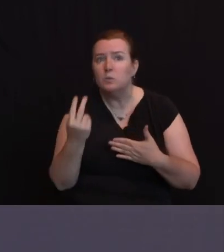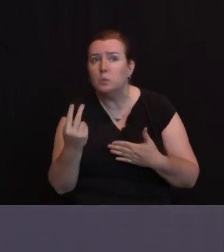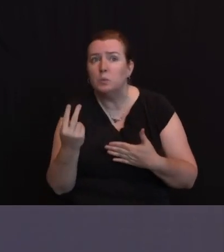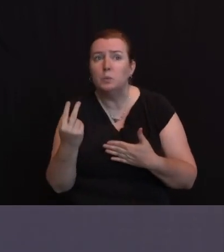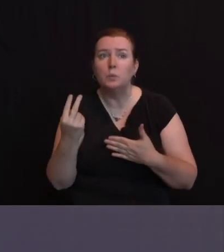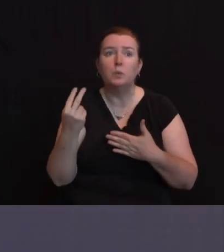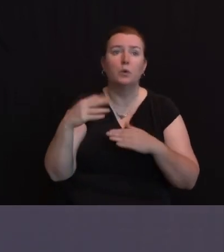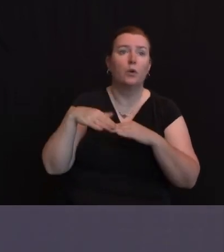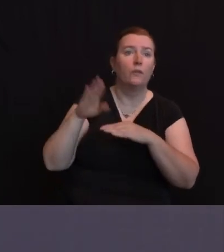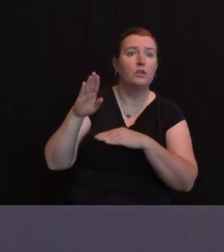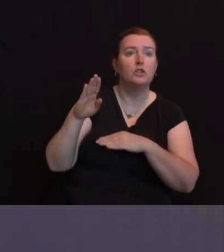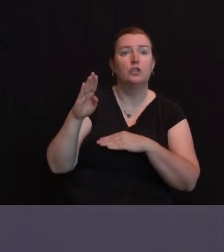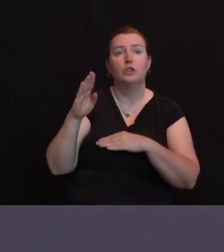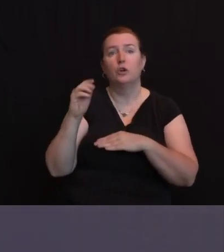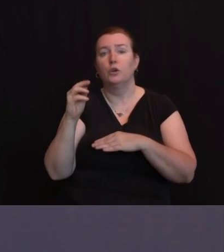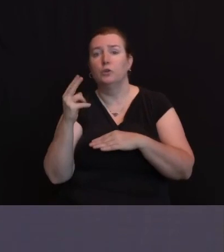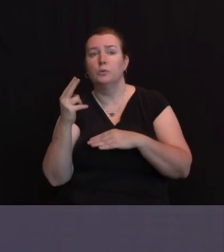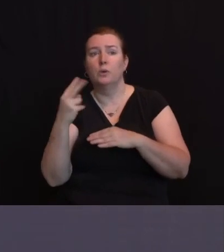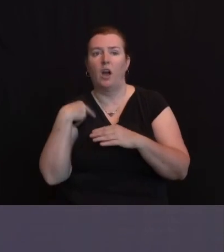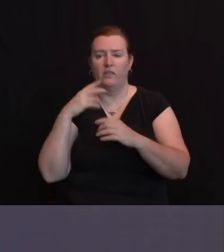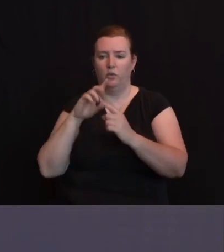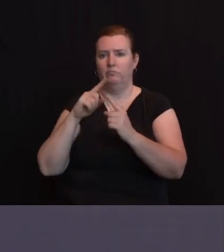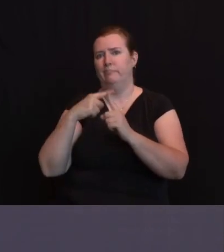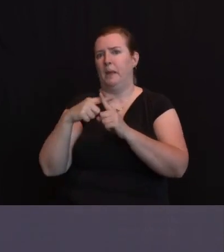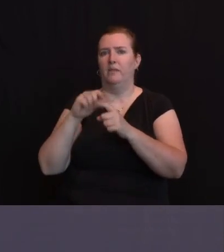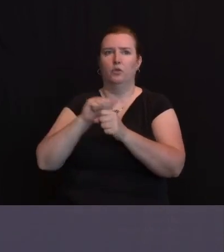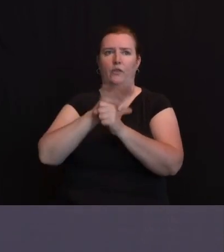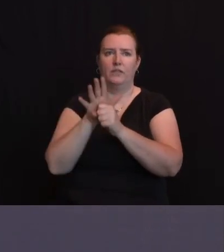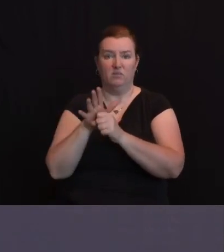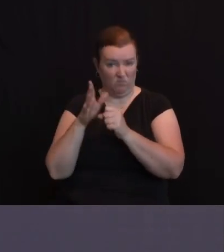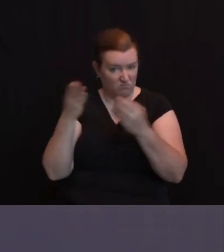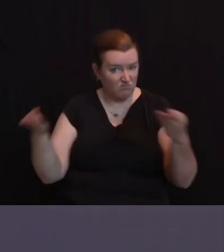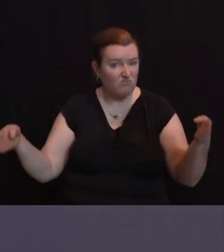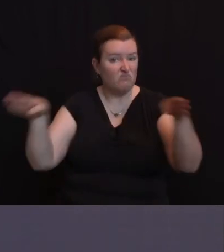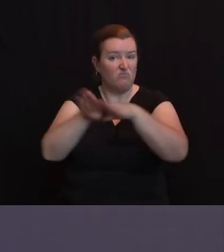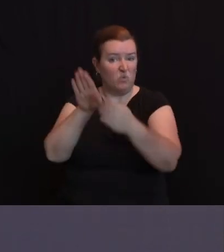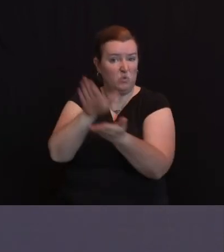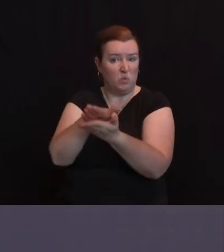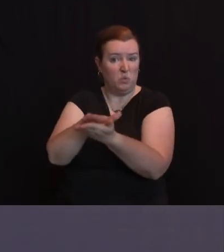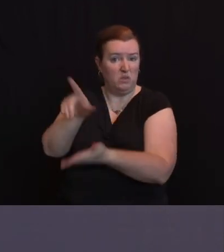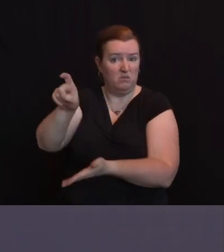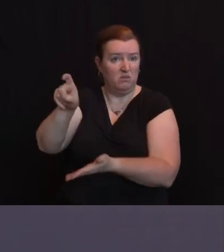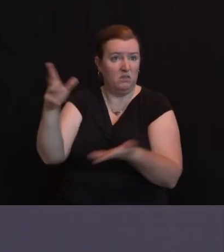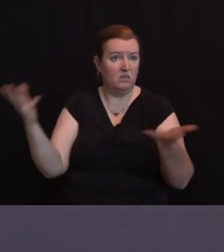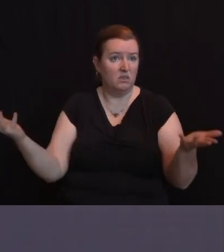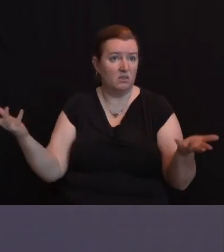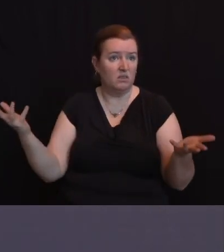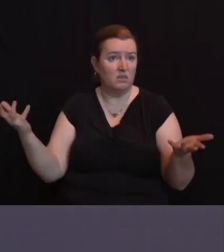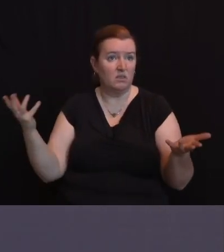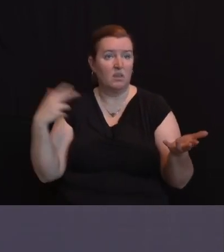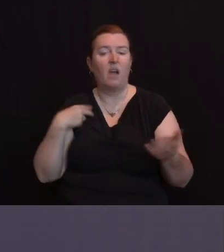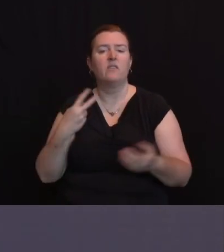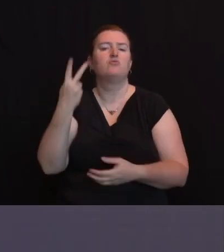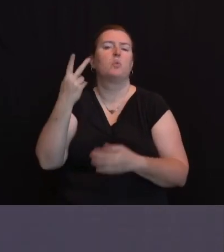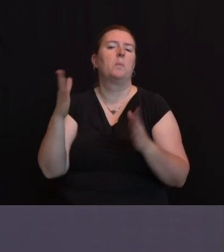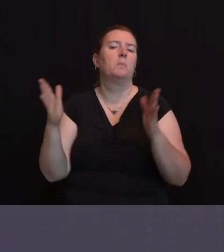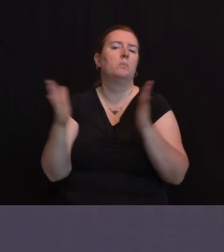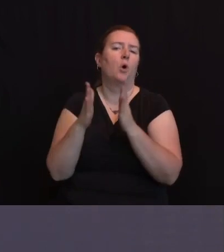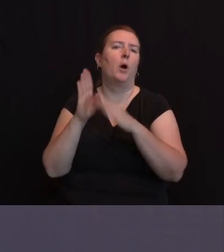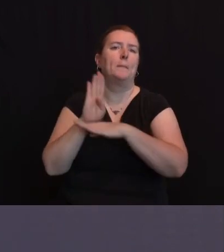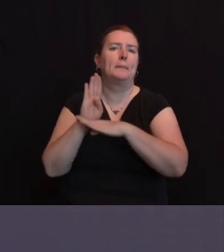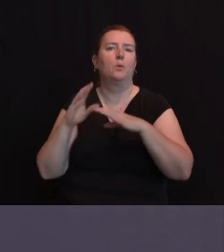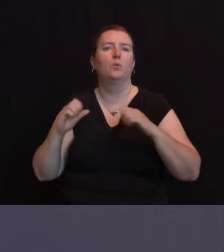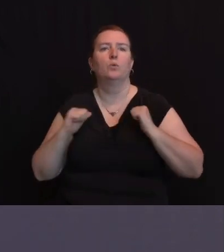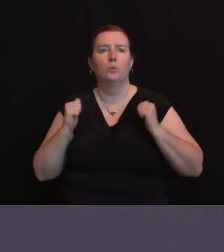COVID? 2 owners that we've spoken to of small businesses, one a gym and the other a diner, that have put safety precautions